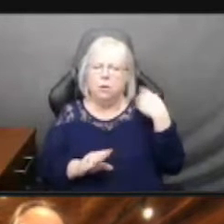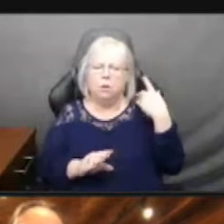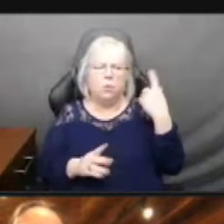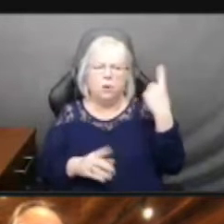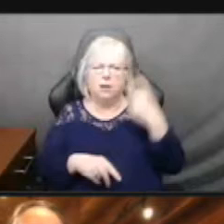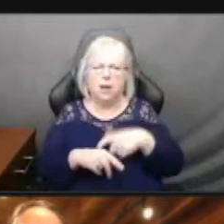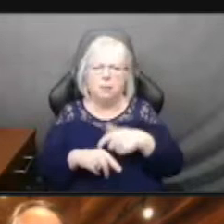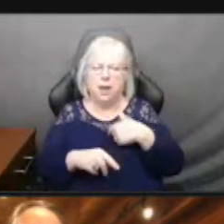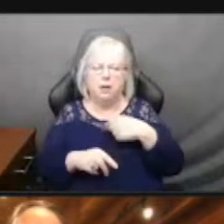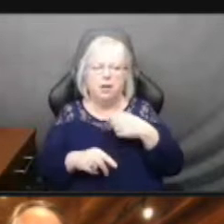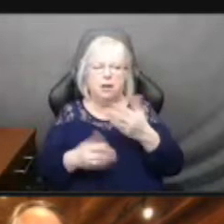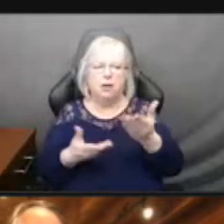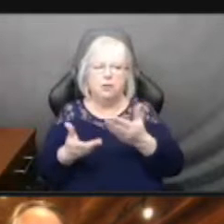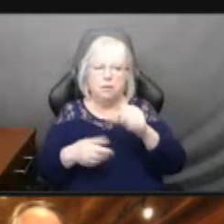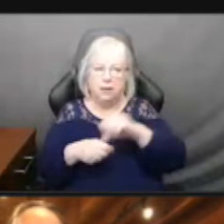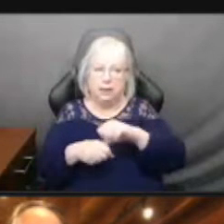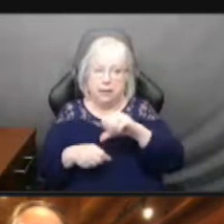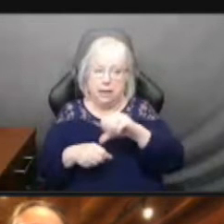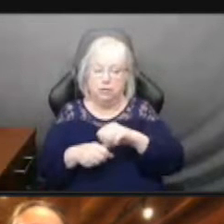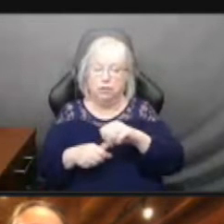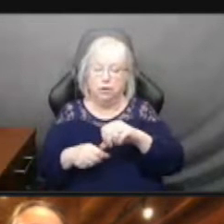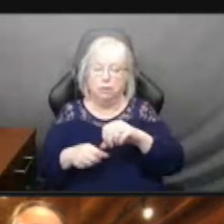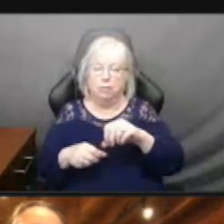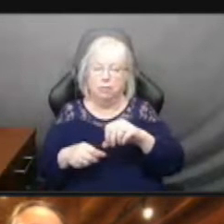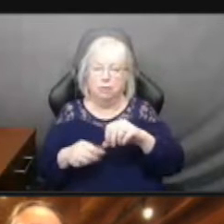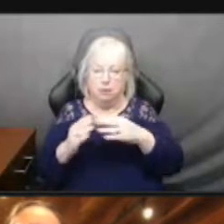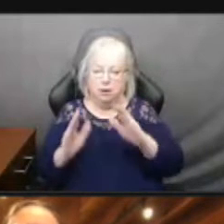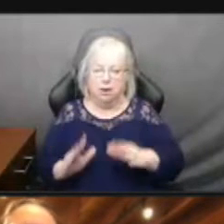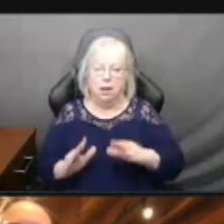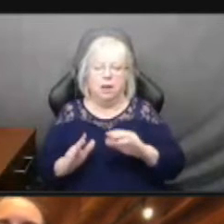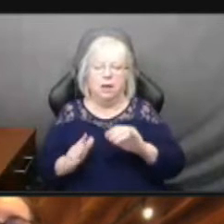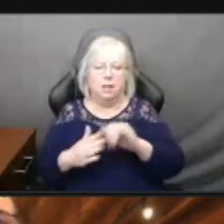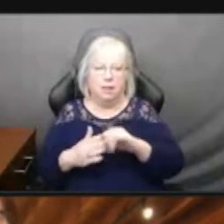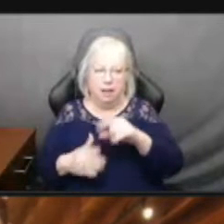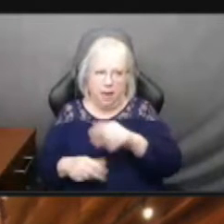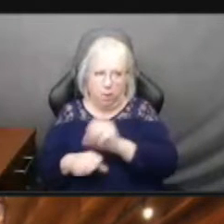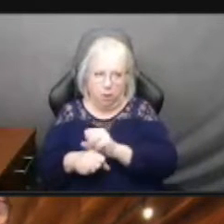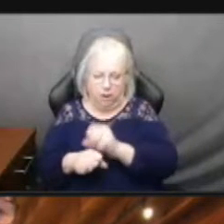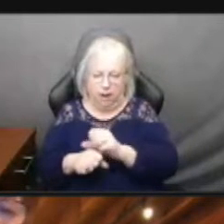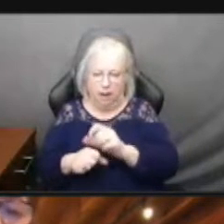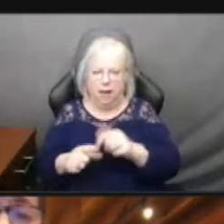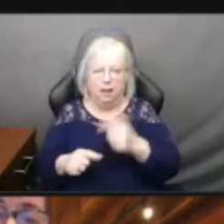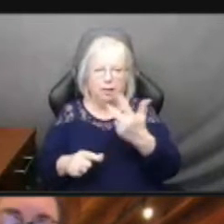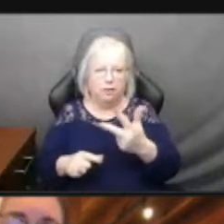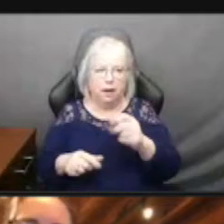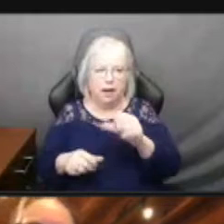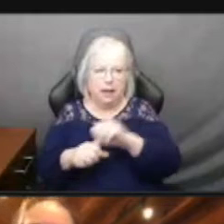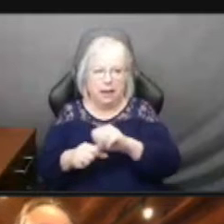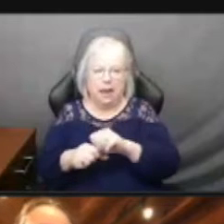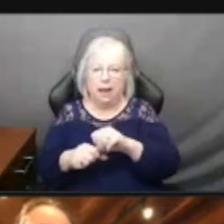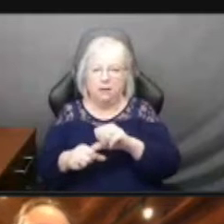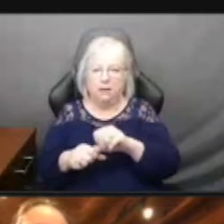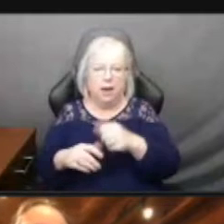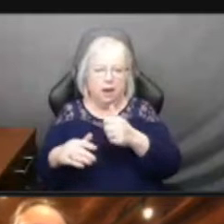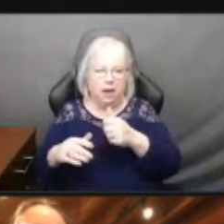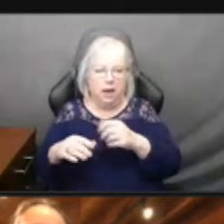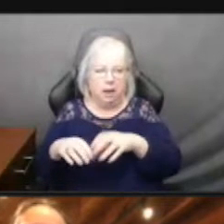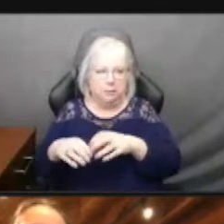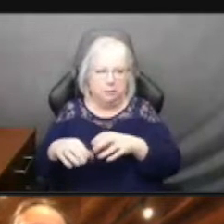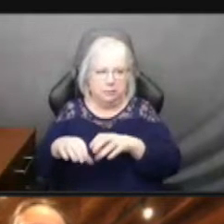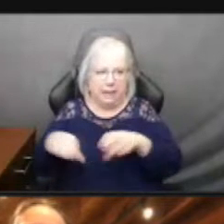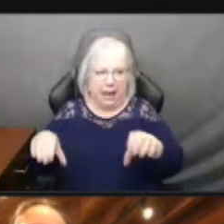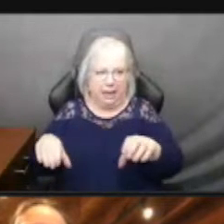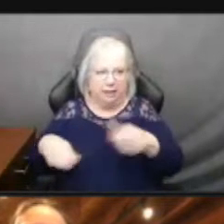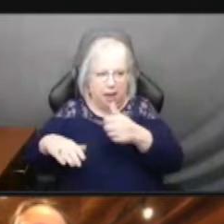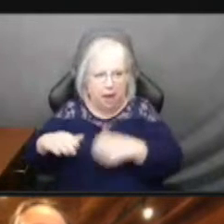time that they was employed at. There was 3 gas pumps or containers underneath that ground. Did you check to see if they